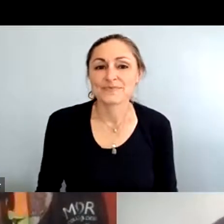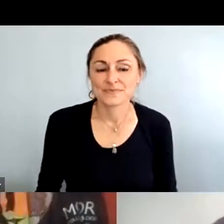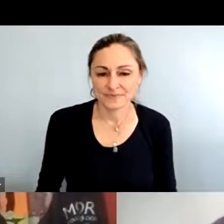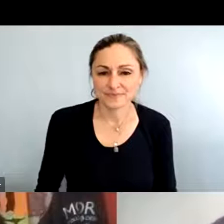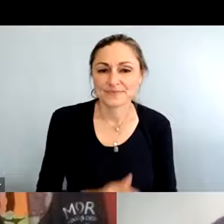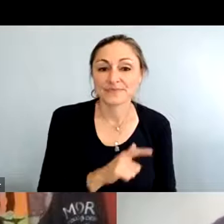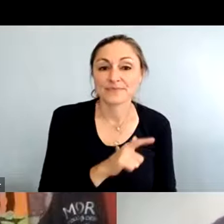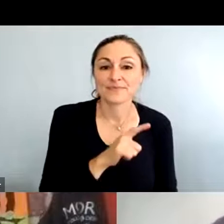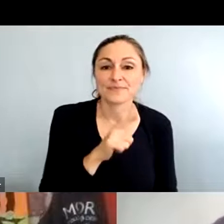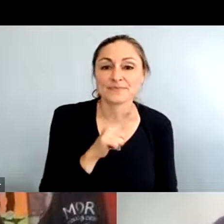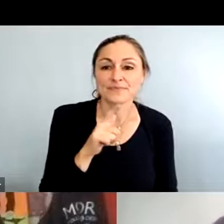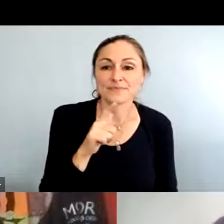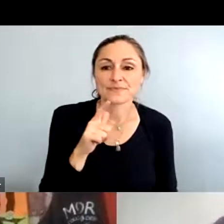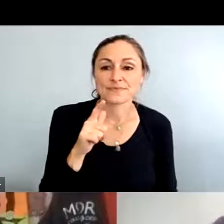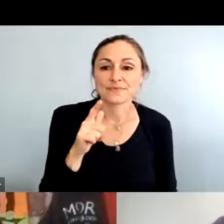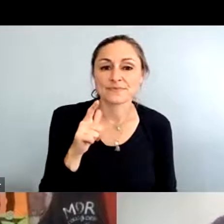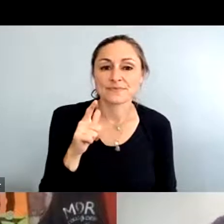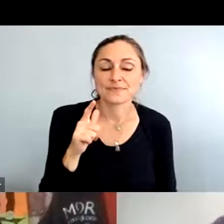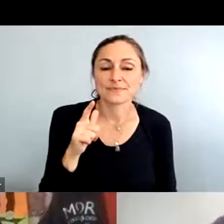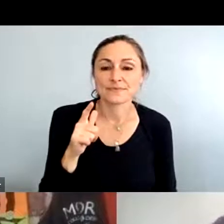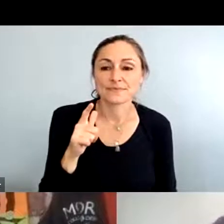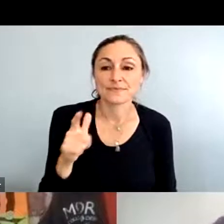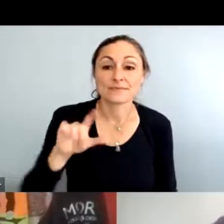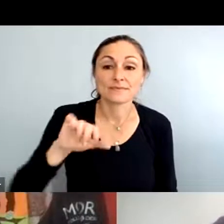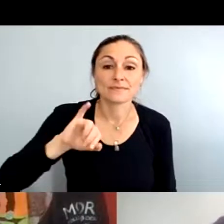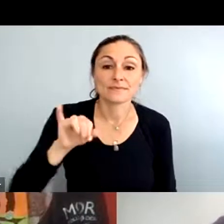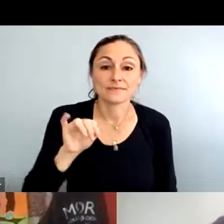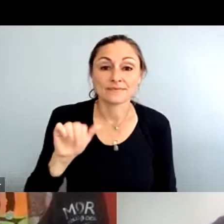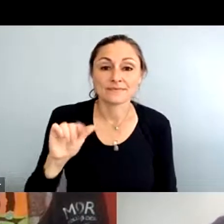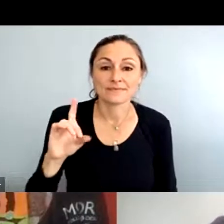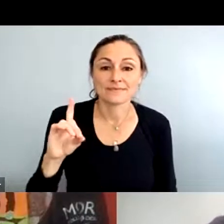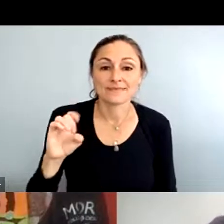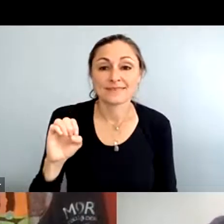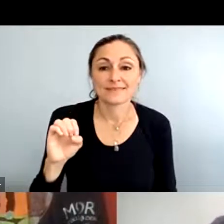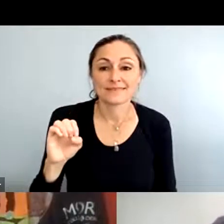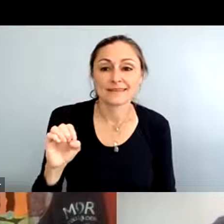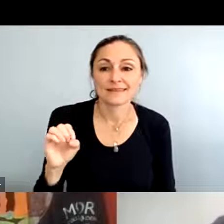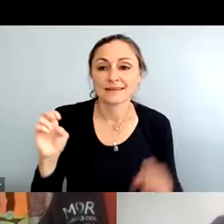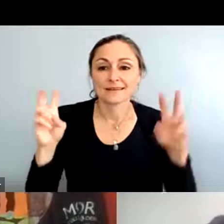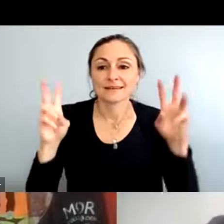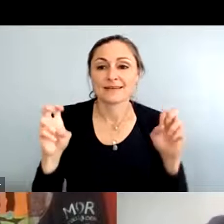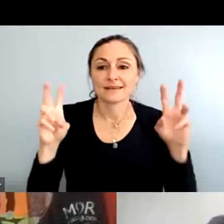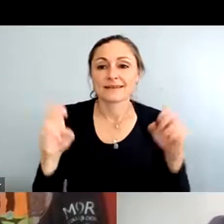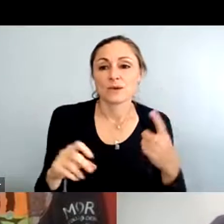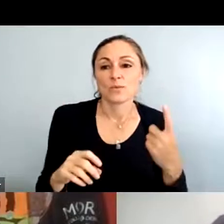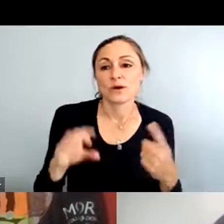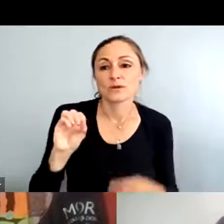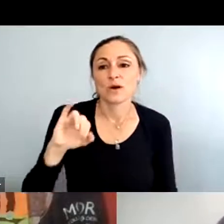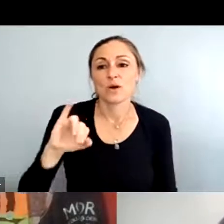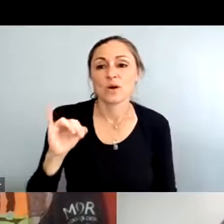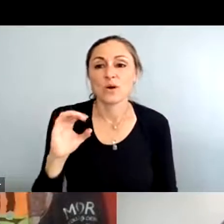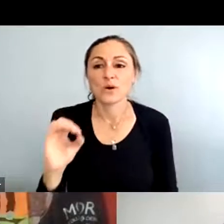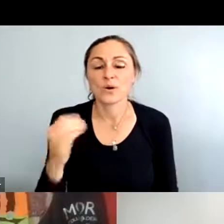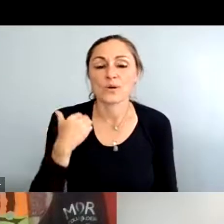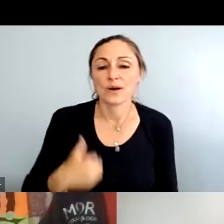And I'm going to, how about Jade Ramos, AKA One Ojo. Hey,